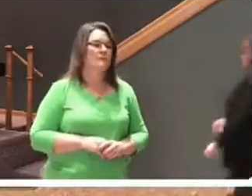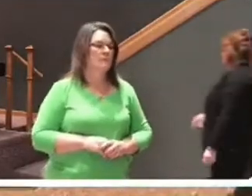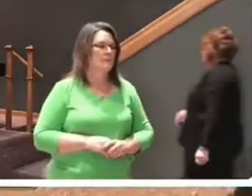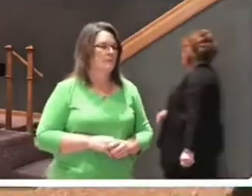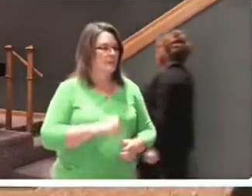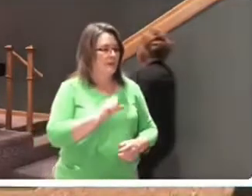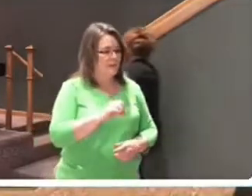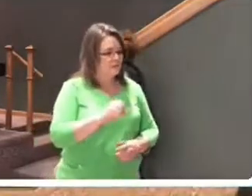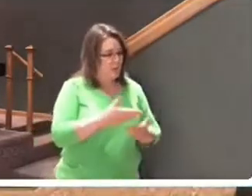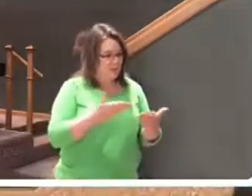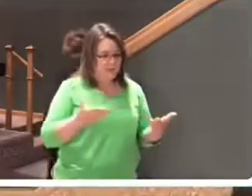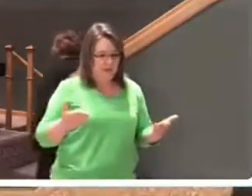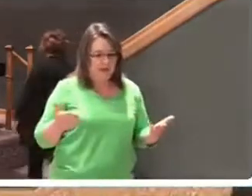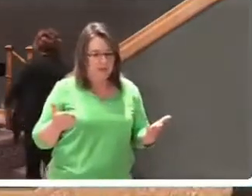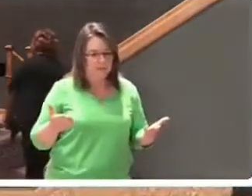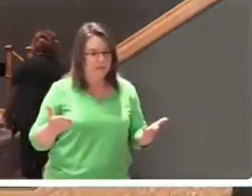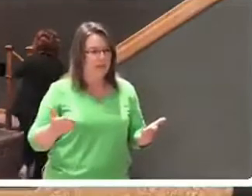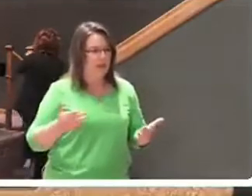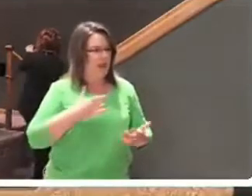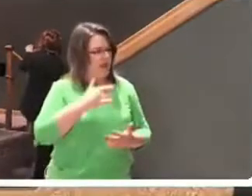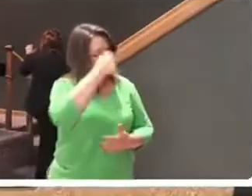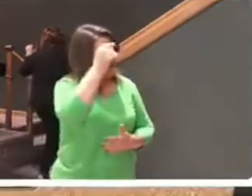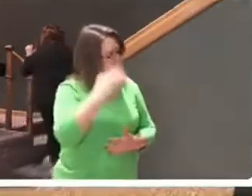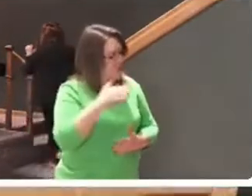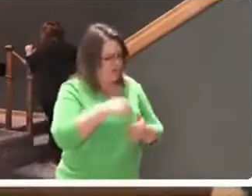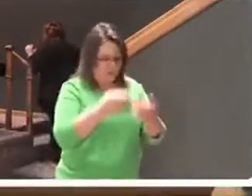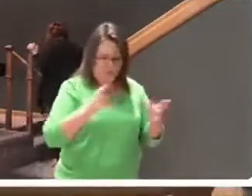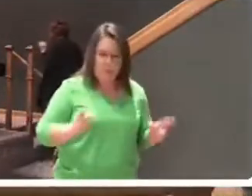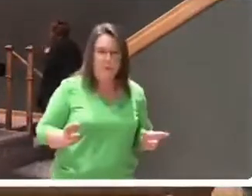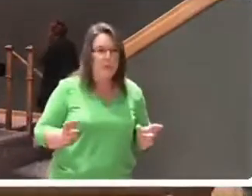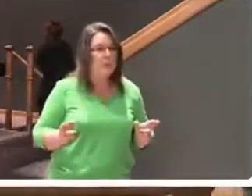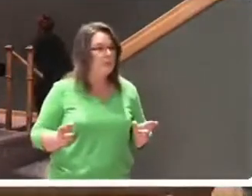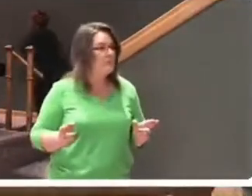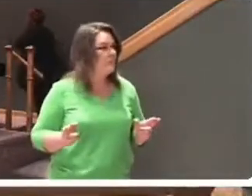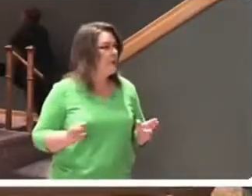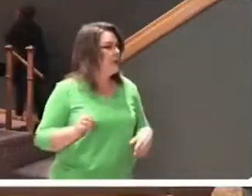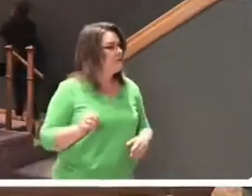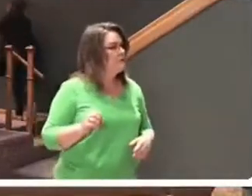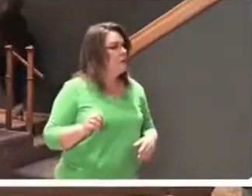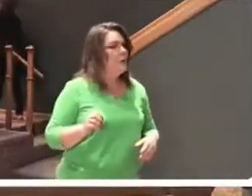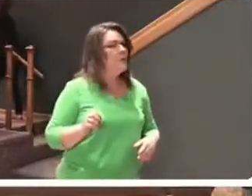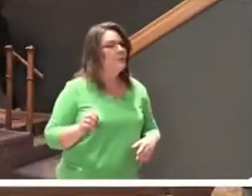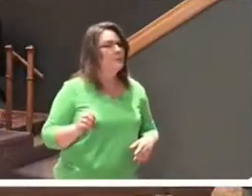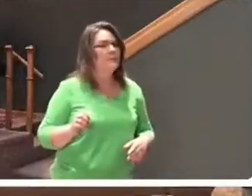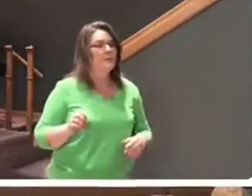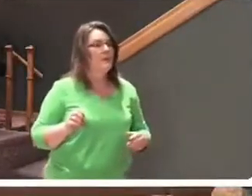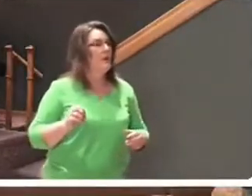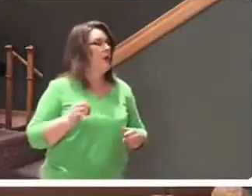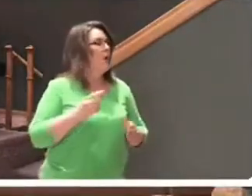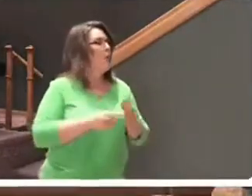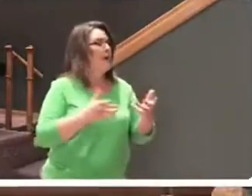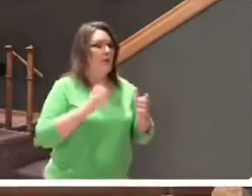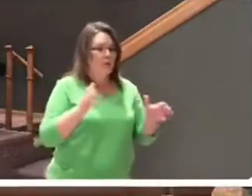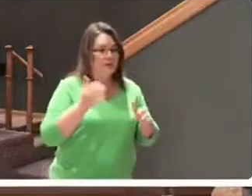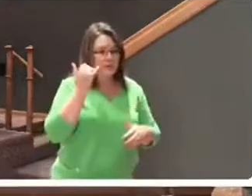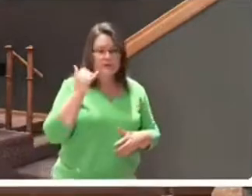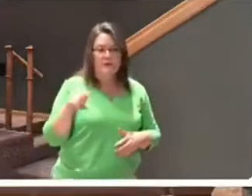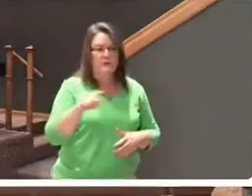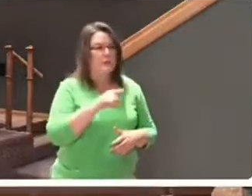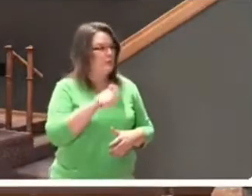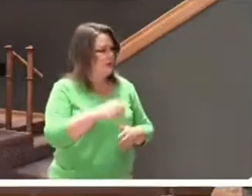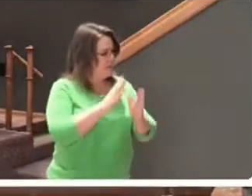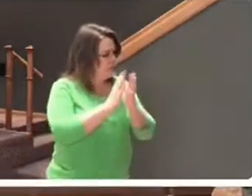So here's the thing. I feel God in the room. And so what I want to do is